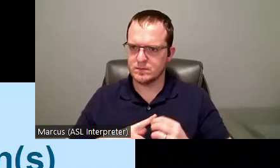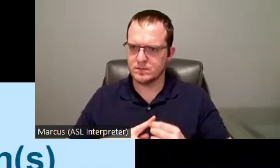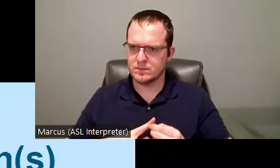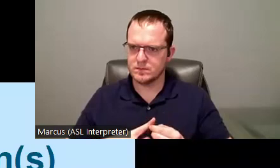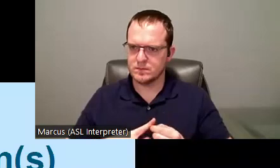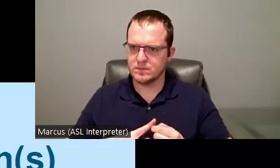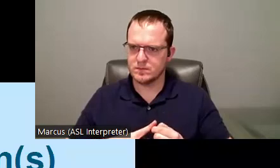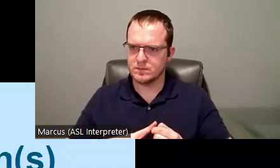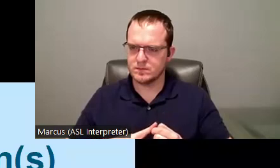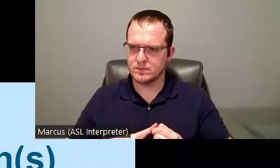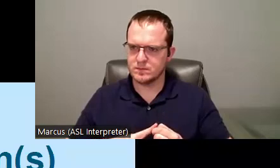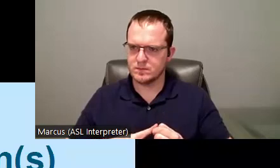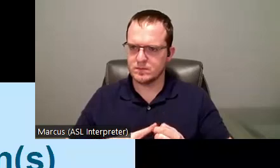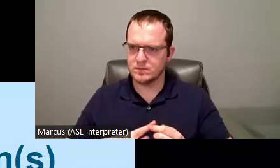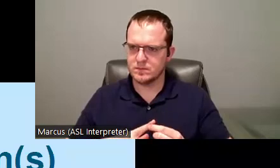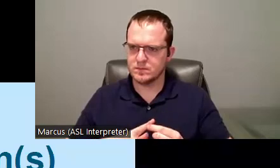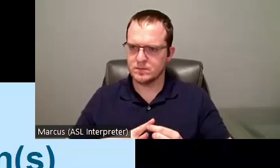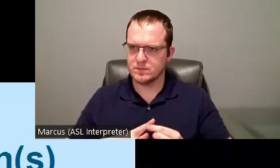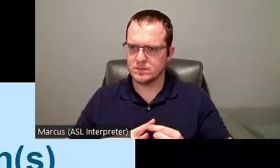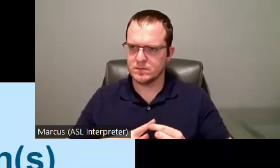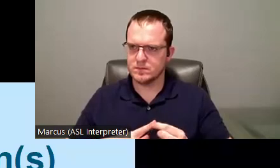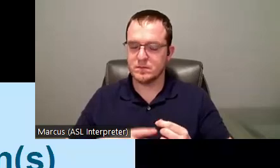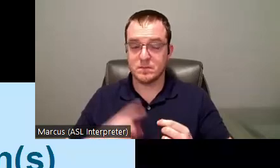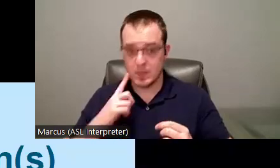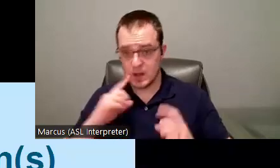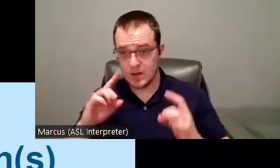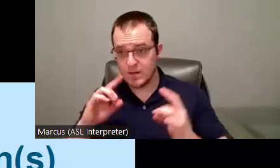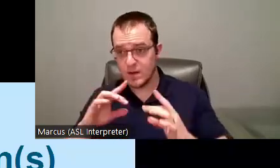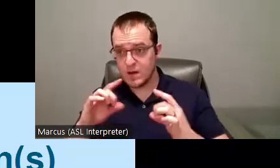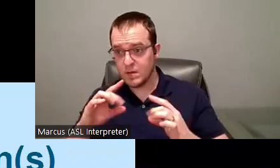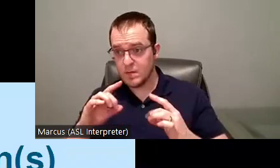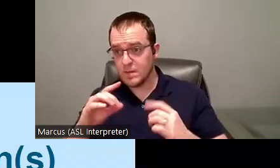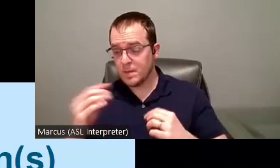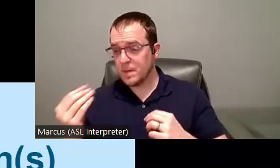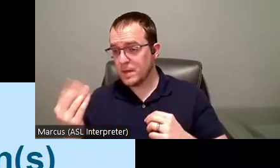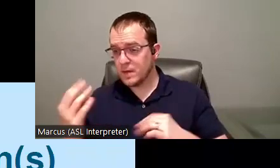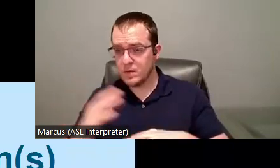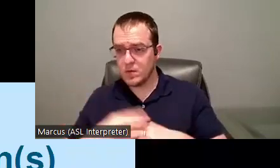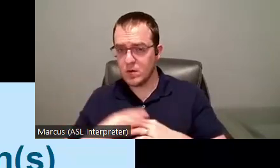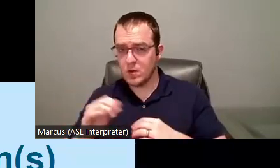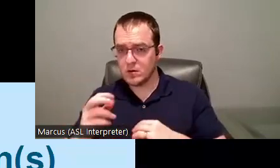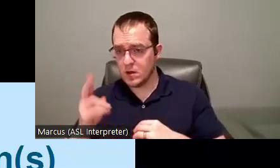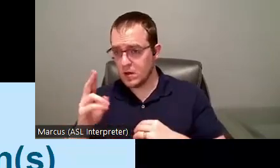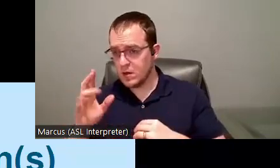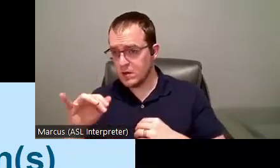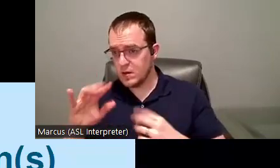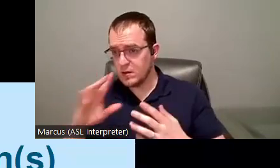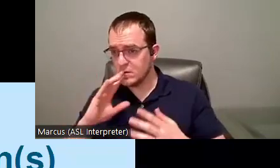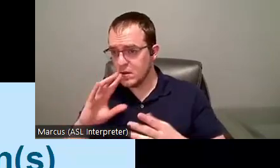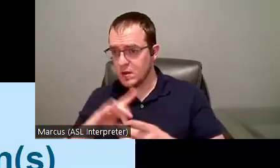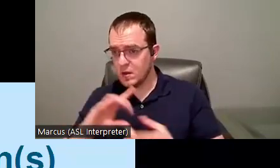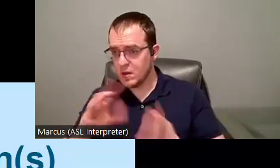No. There's some feedback. I don't know if you have a speaker on that's kind of high and that's what's cutting into it.